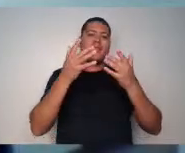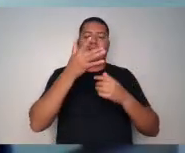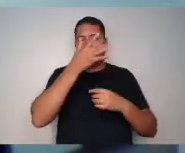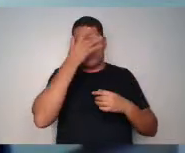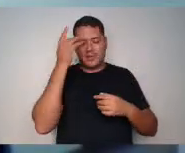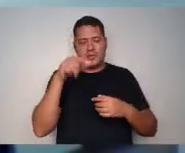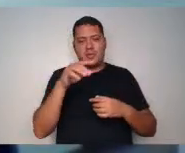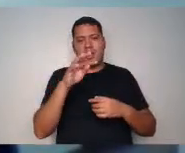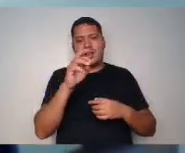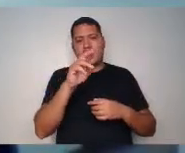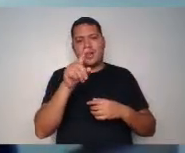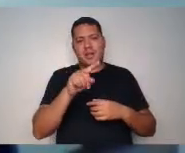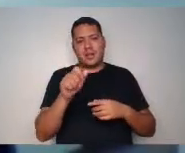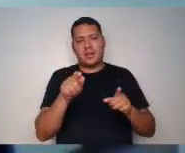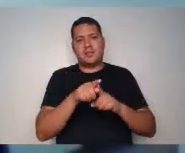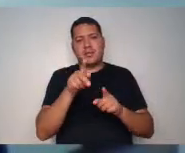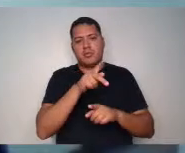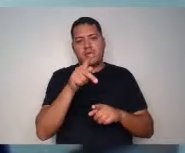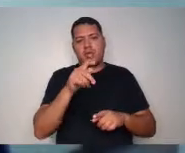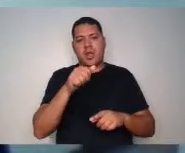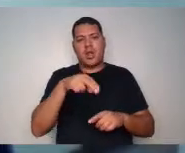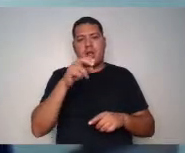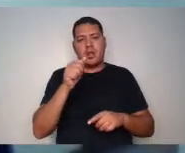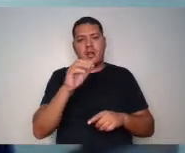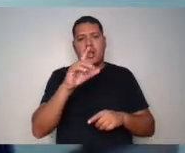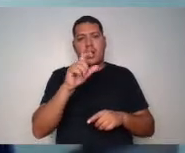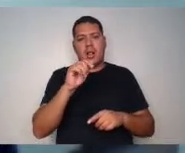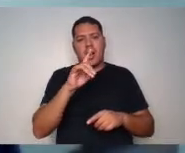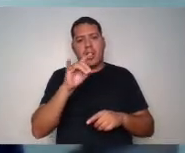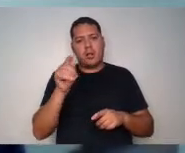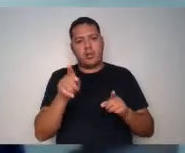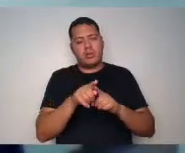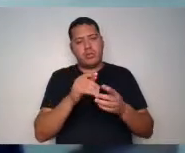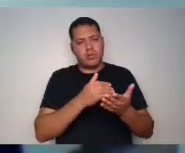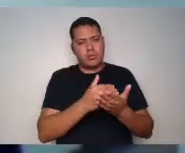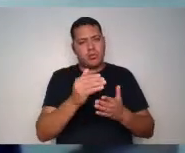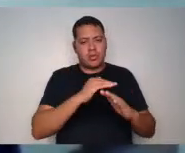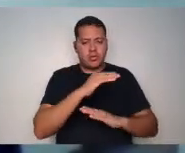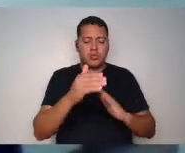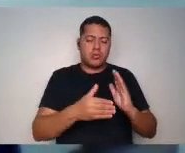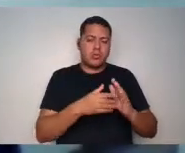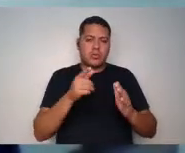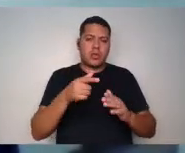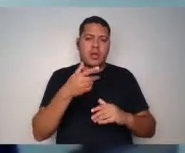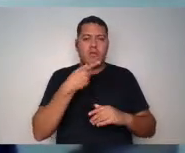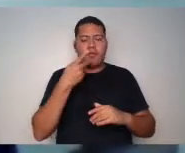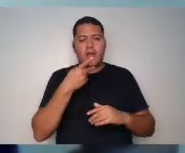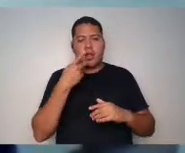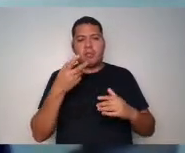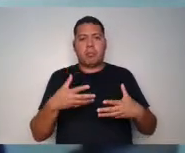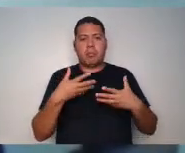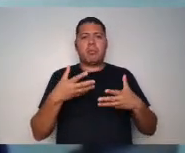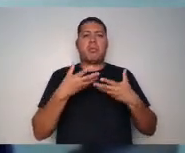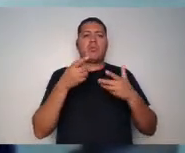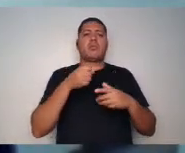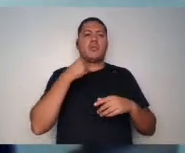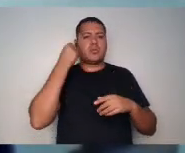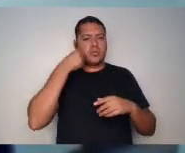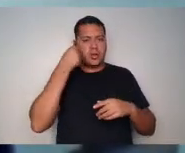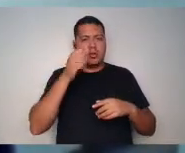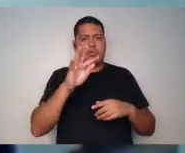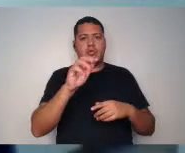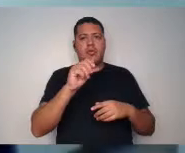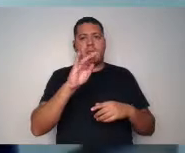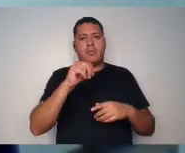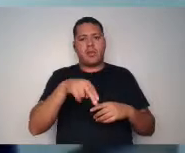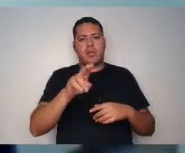this manifestation of Professor Teresa and Ana Cláudia, and in the beginning, that great speech from